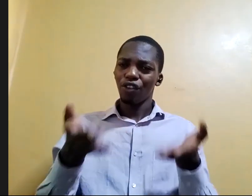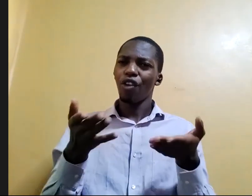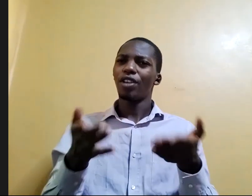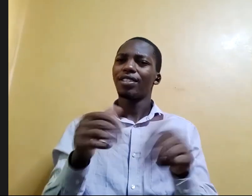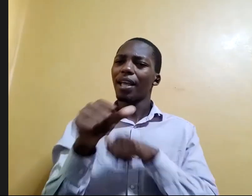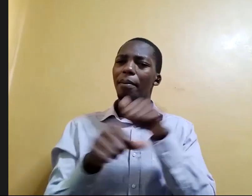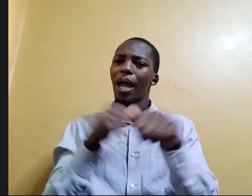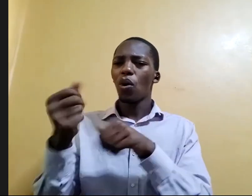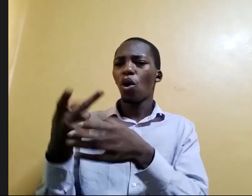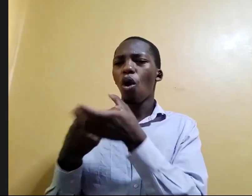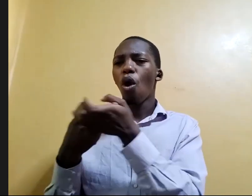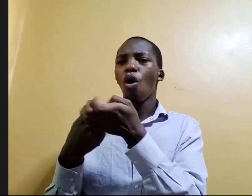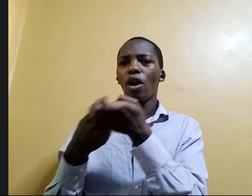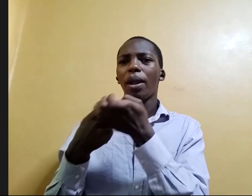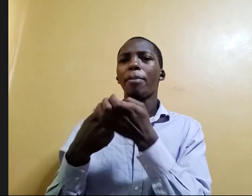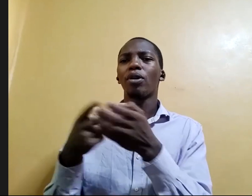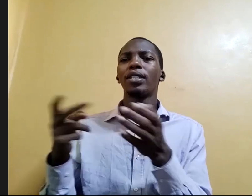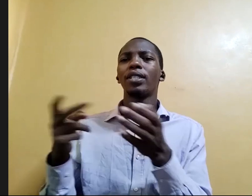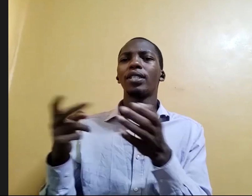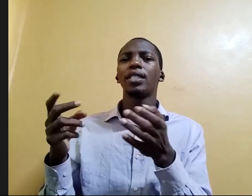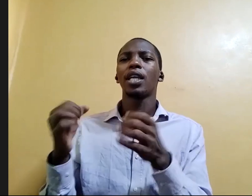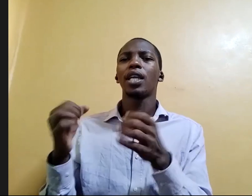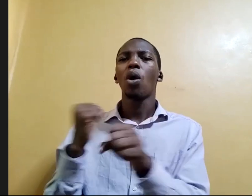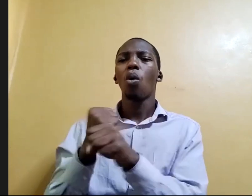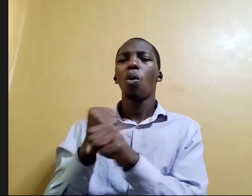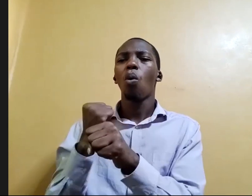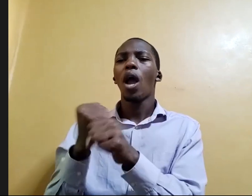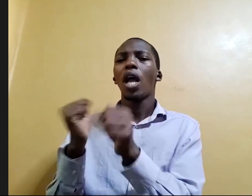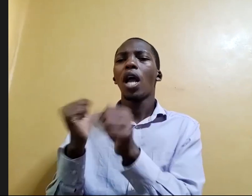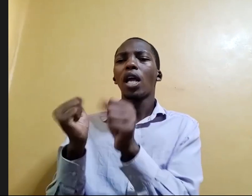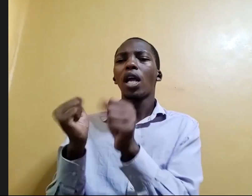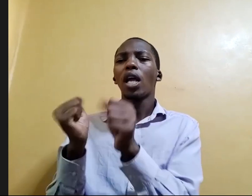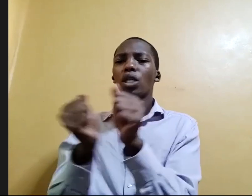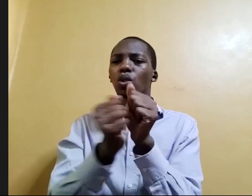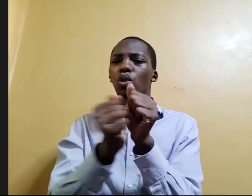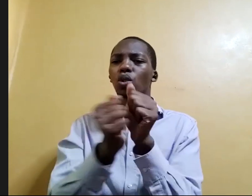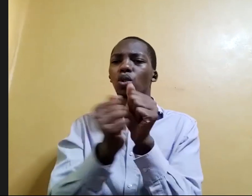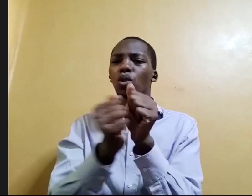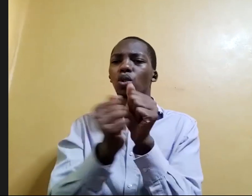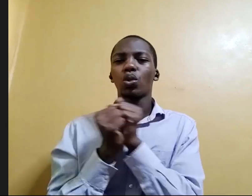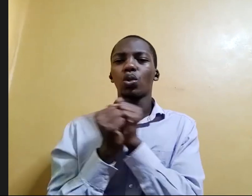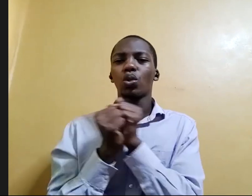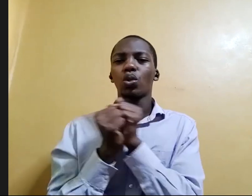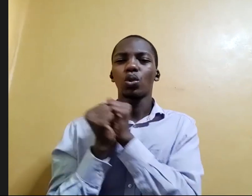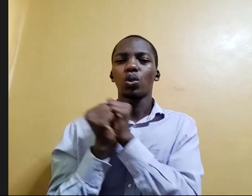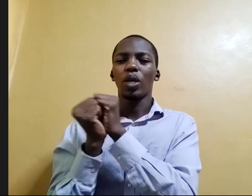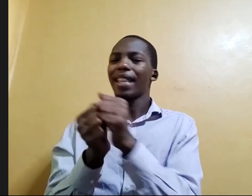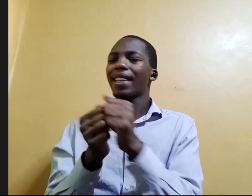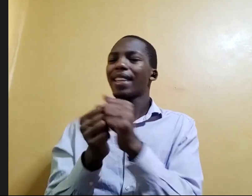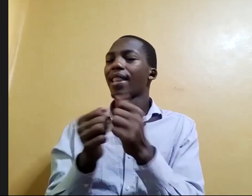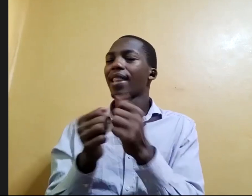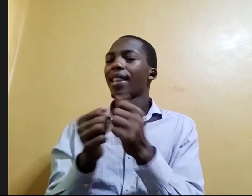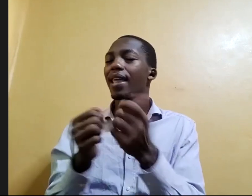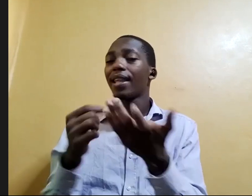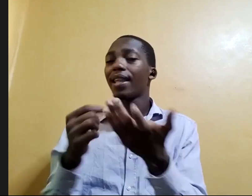in the setting of these rules. And I think that Michelle basically explained very well. But I just wanted